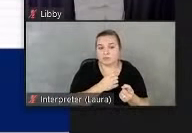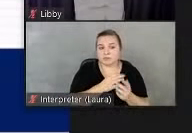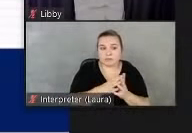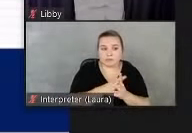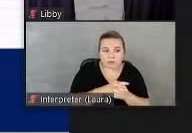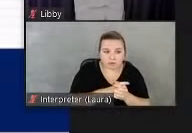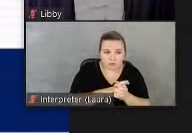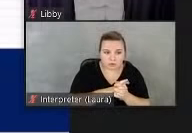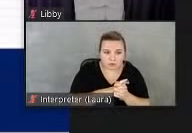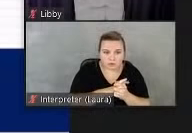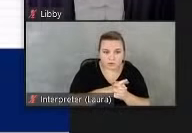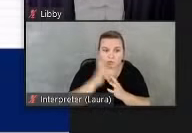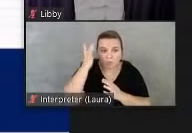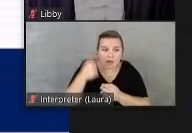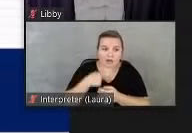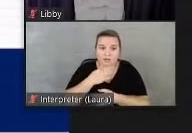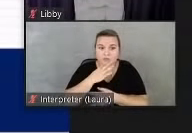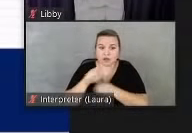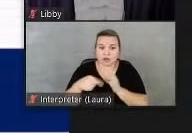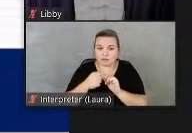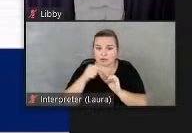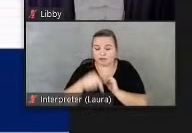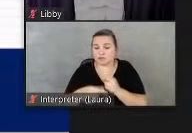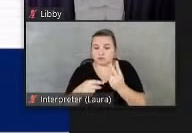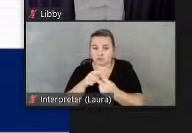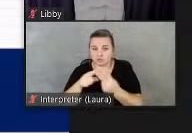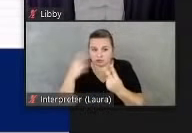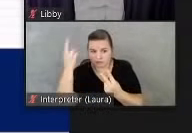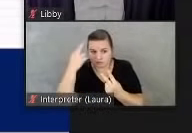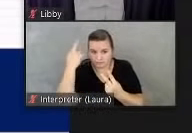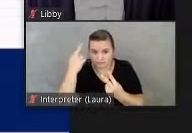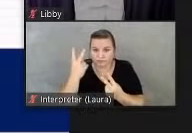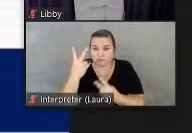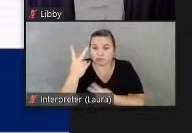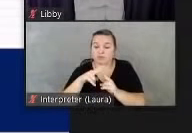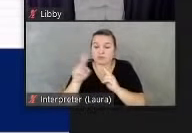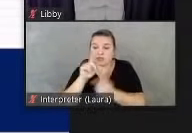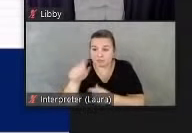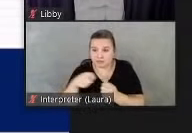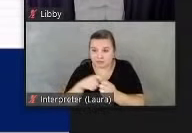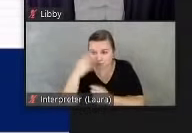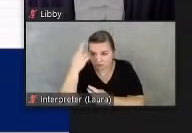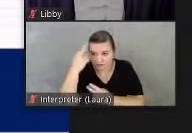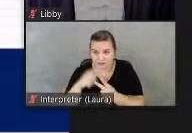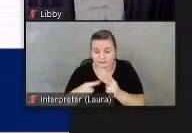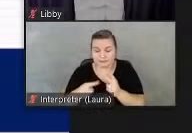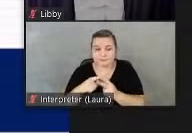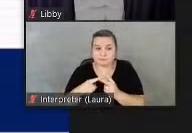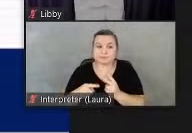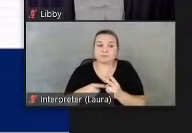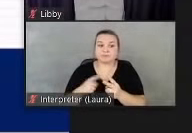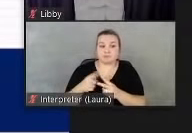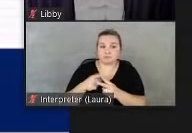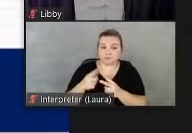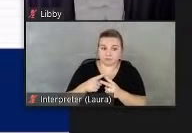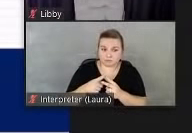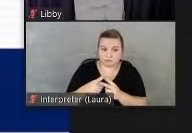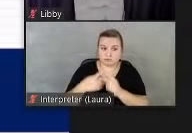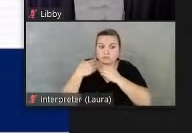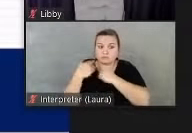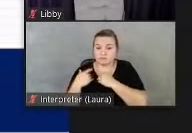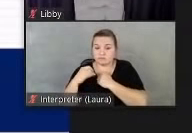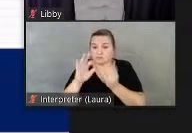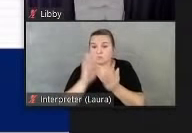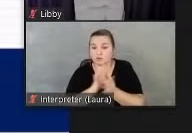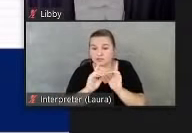So why I'm talking about this is two things, two very specific things. First is the obligation of school districts